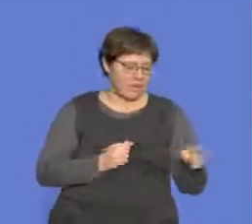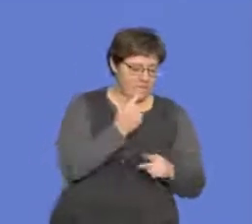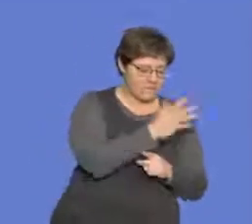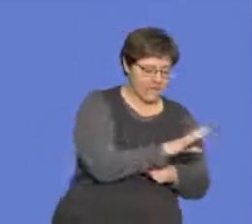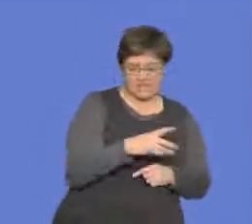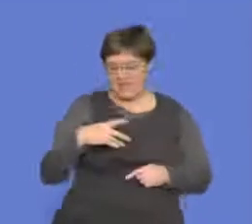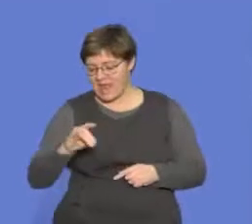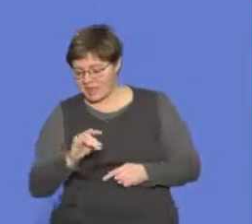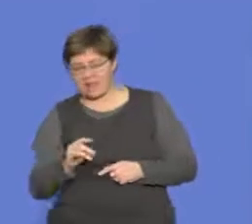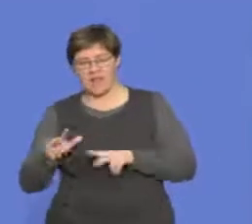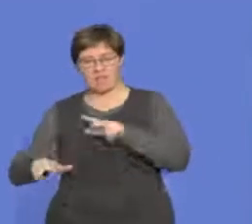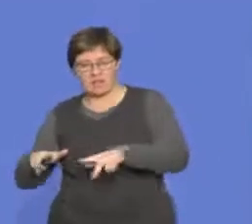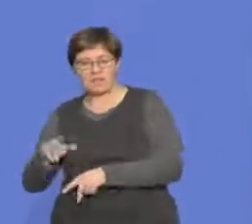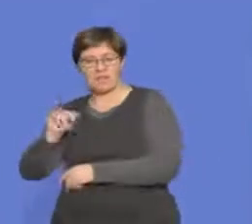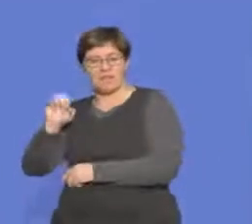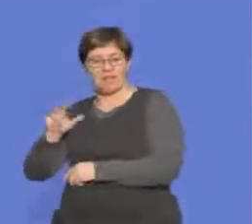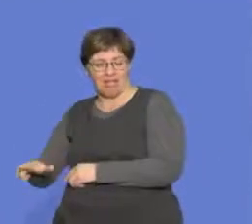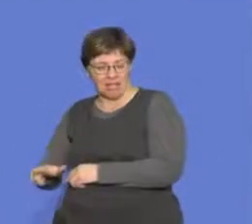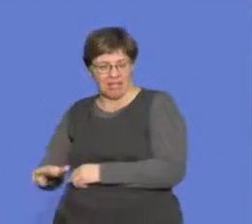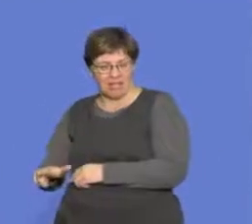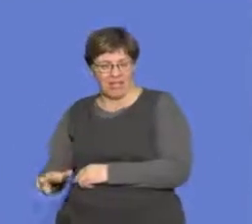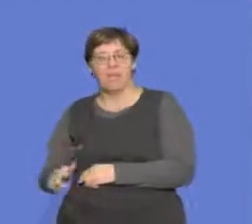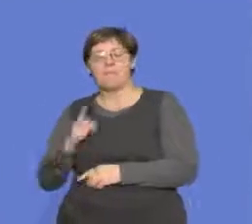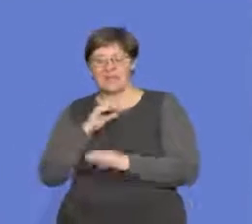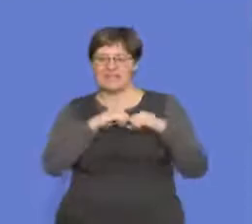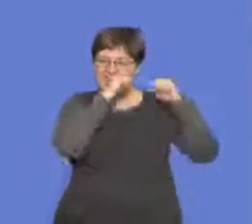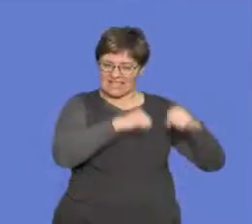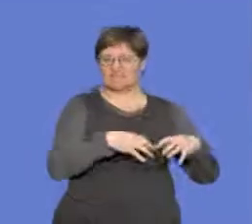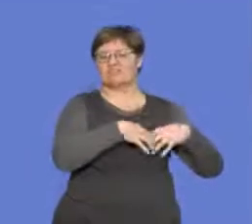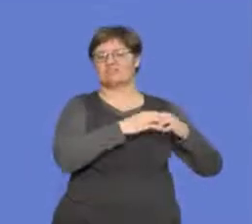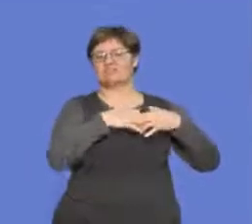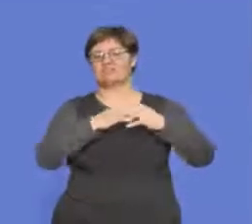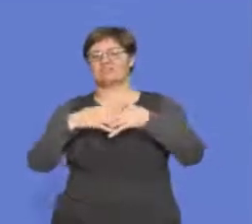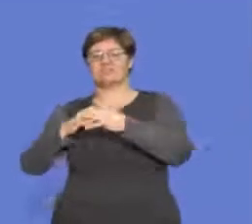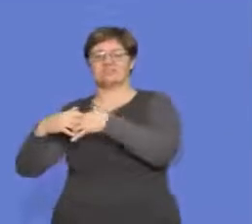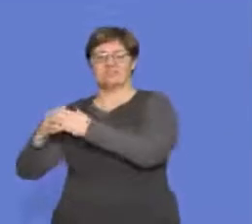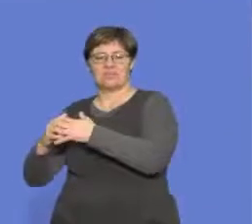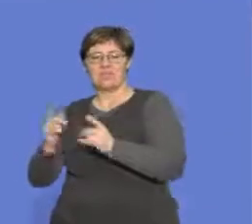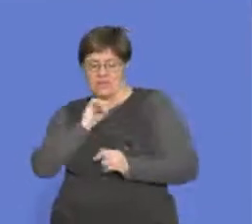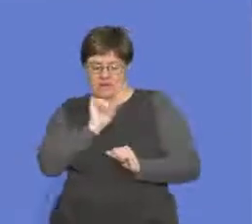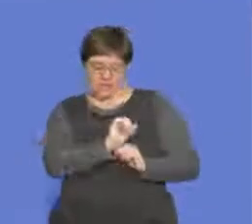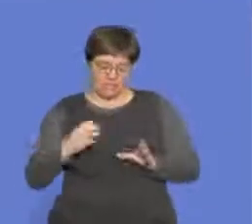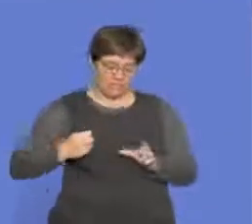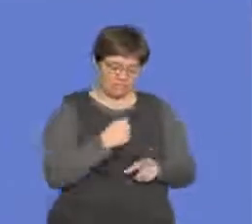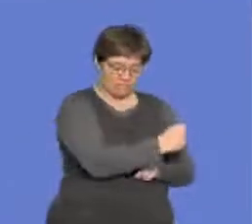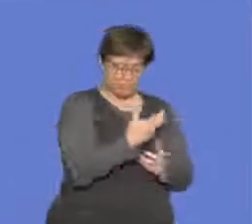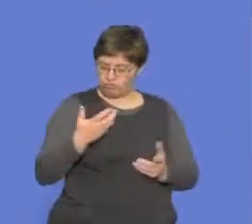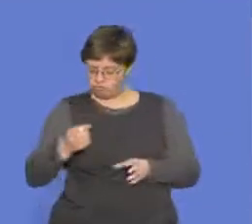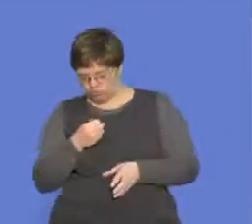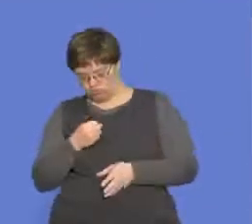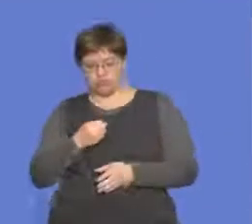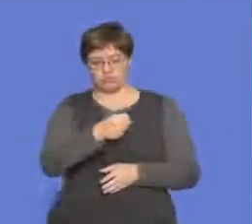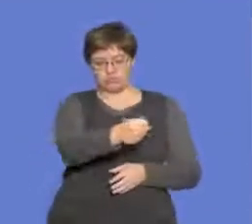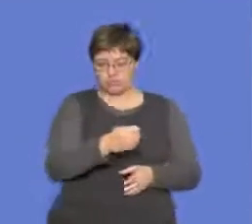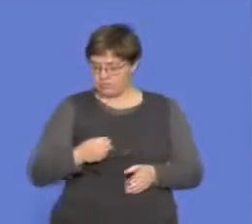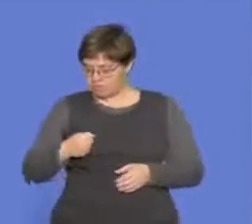between plants and animals and reptiles and mammals means that there's been a system that has put individuals or organisms into specific groups.